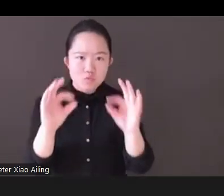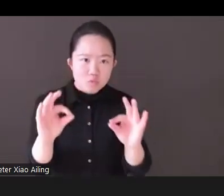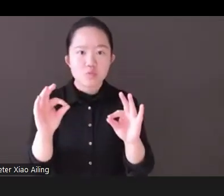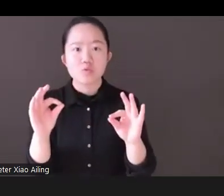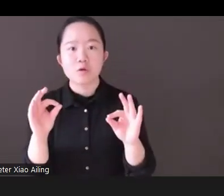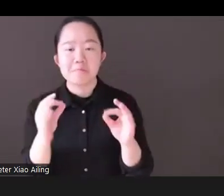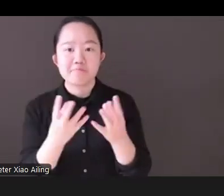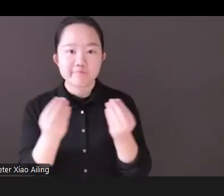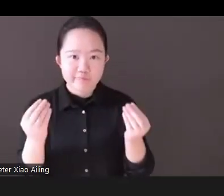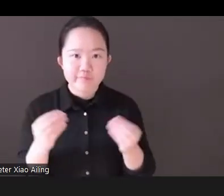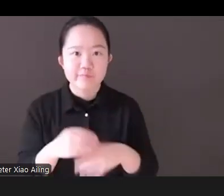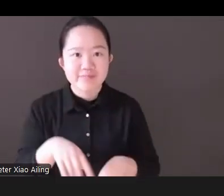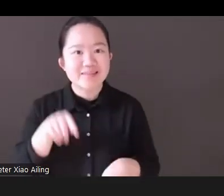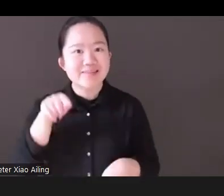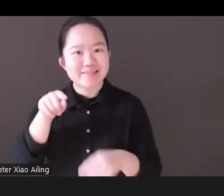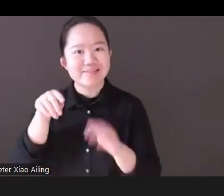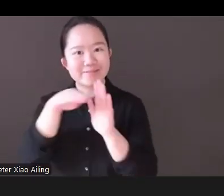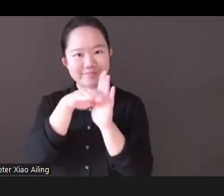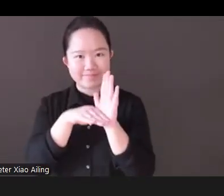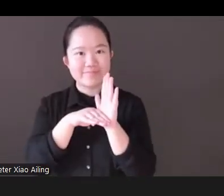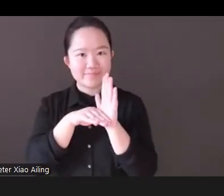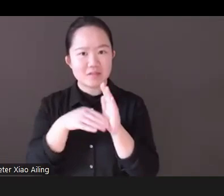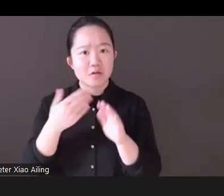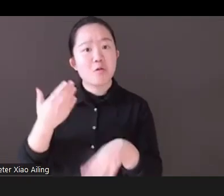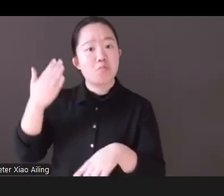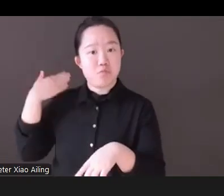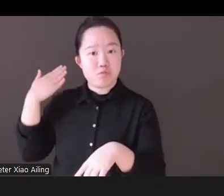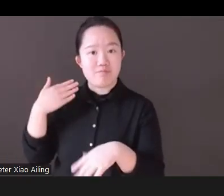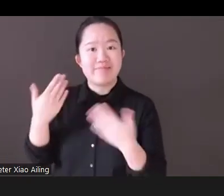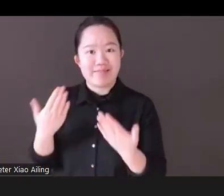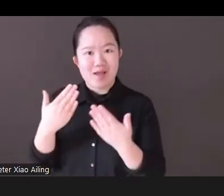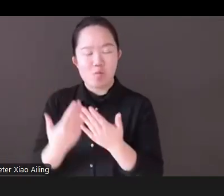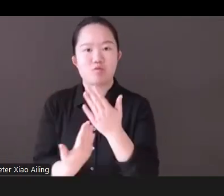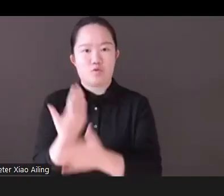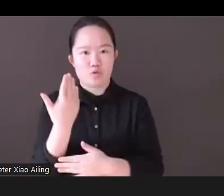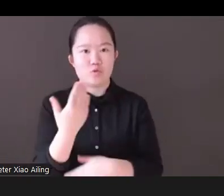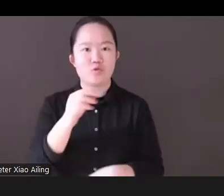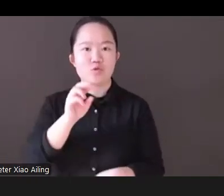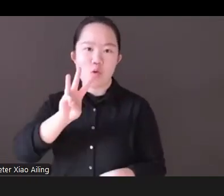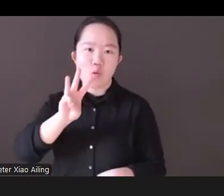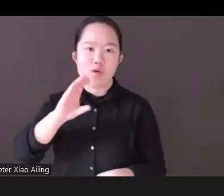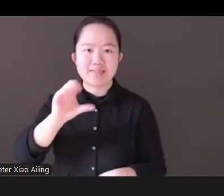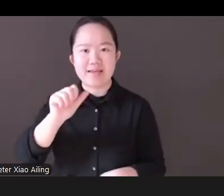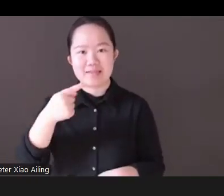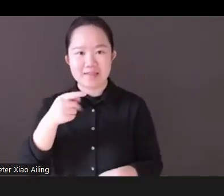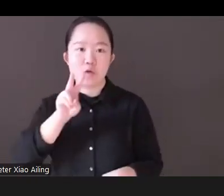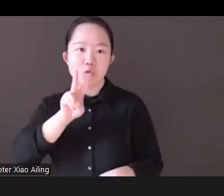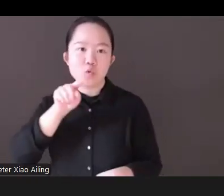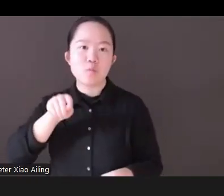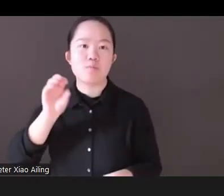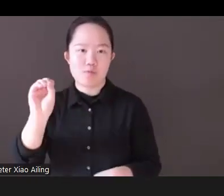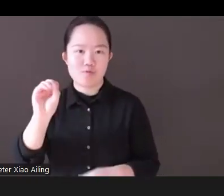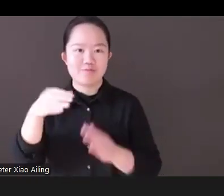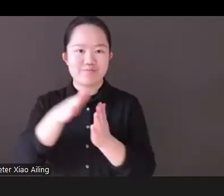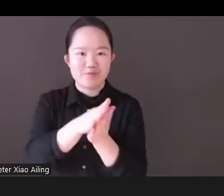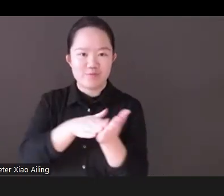a little bit complicated for themselves by dividing their law in two parts, but that's another story. But that will all kind of come together soon, as